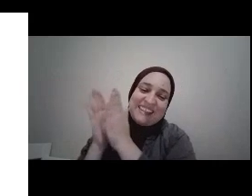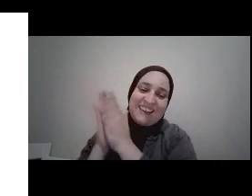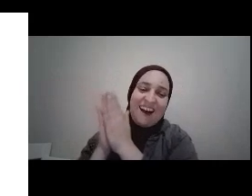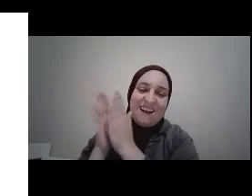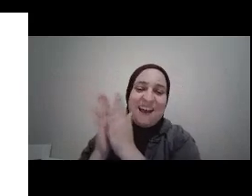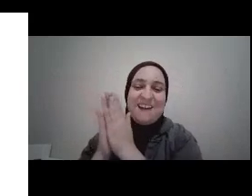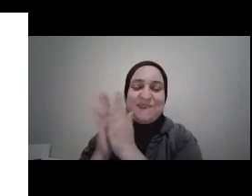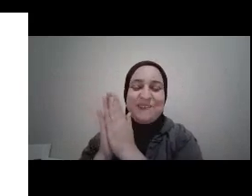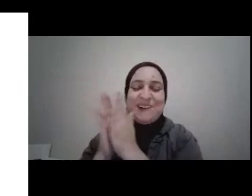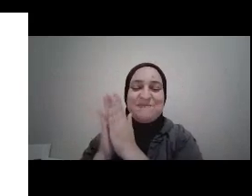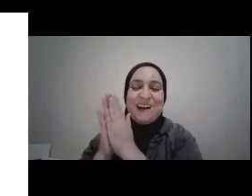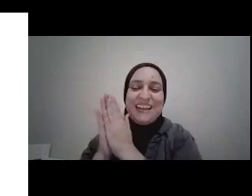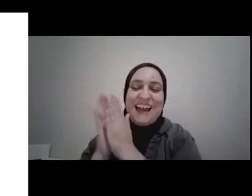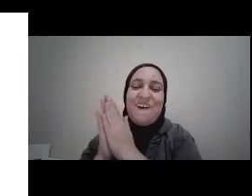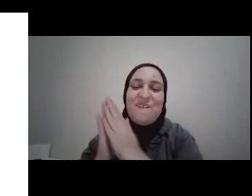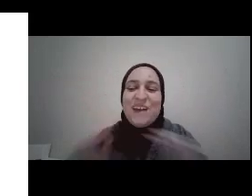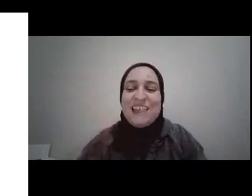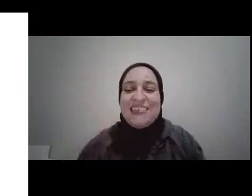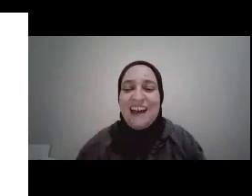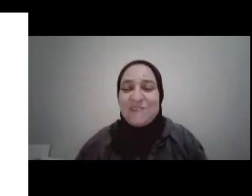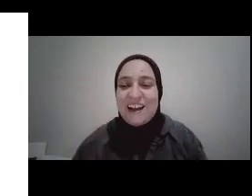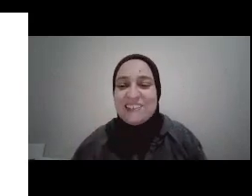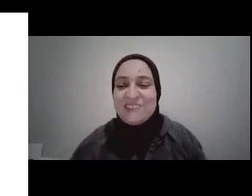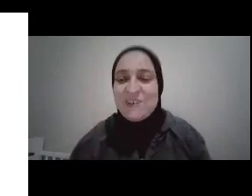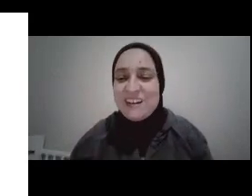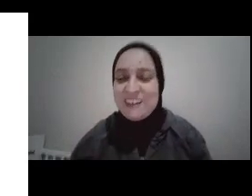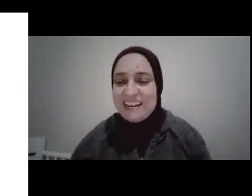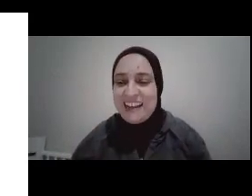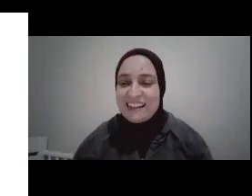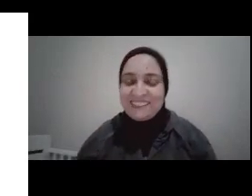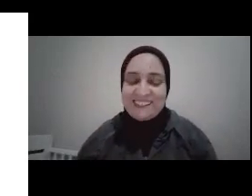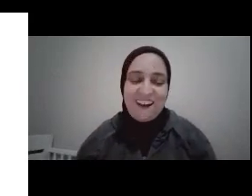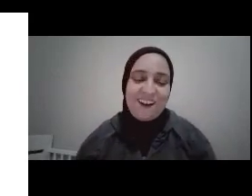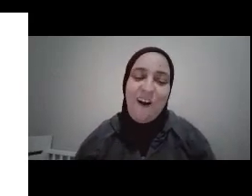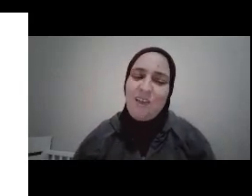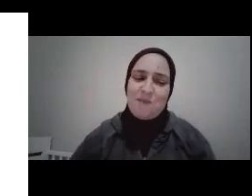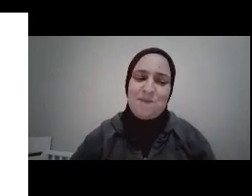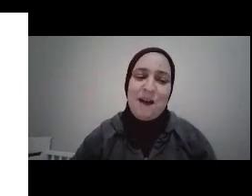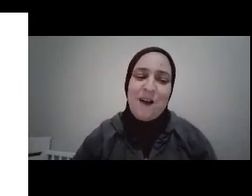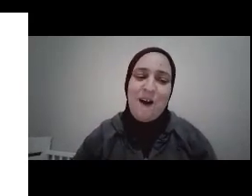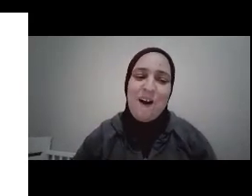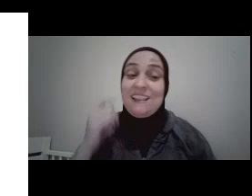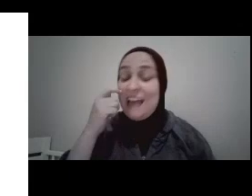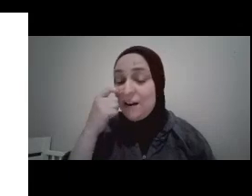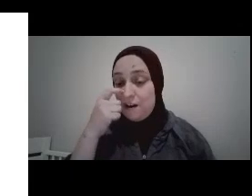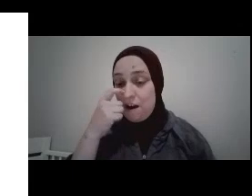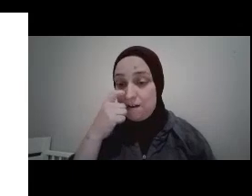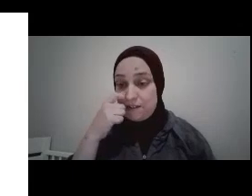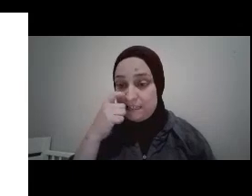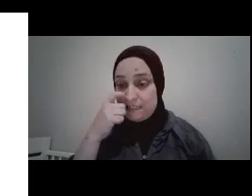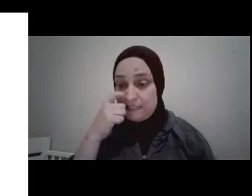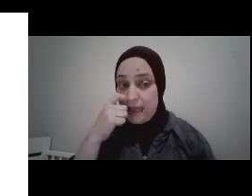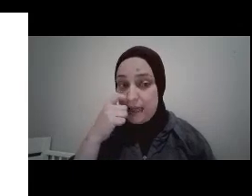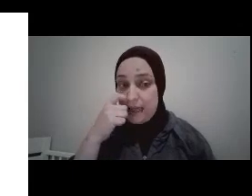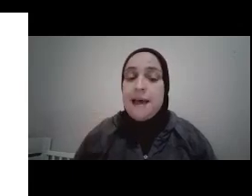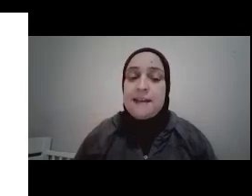Great job, everybody. Now, with that, friends, we are going to next talk all about our letter of the day.